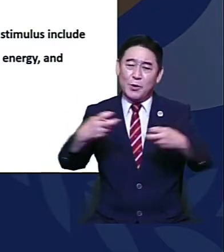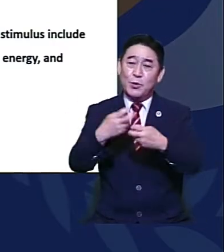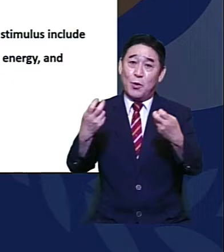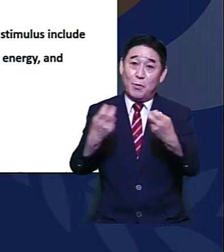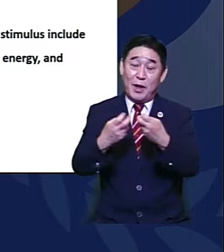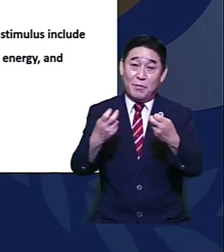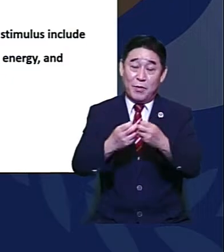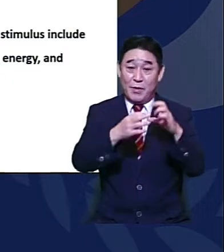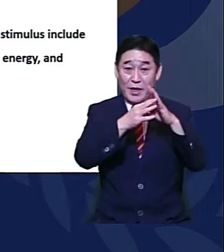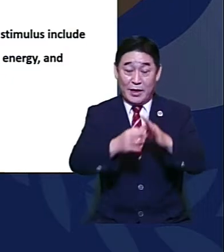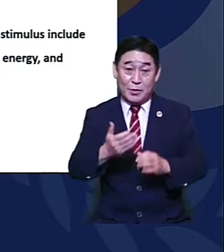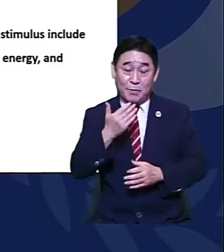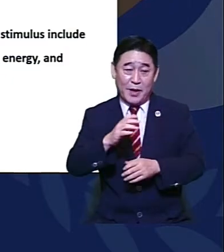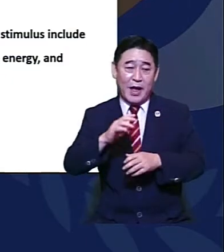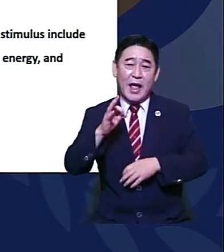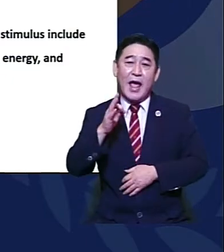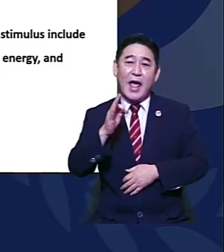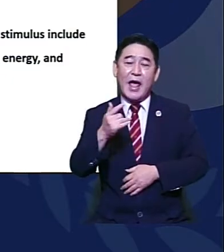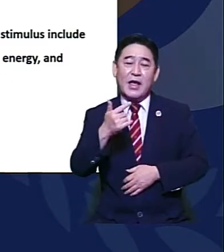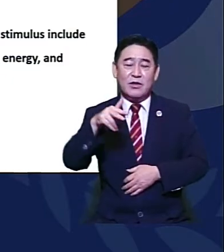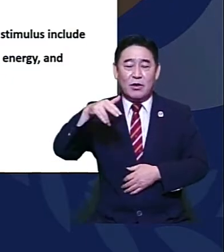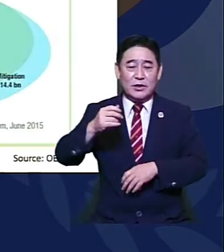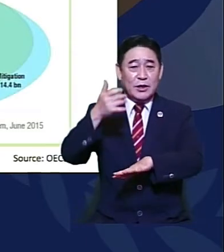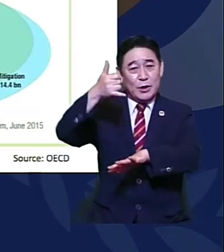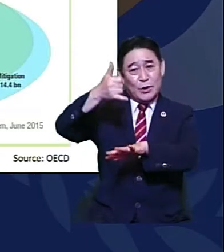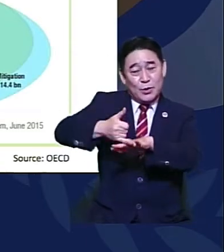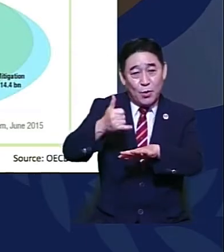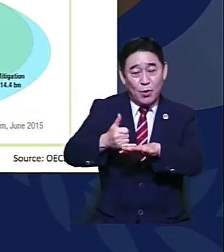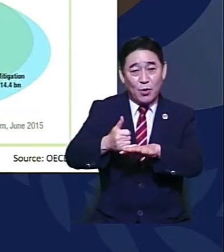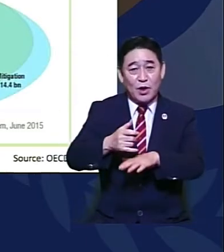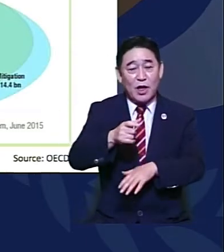and agriculture and freshwater.